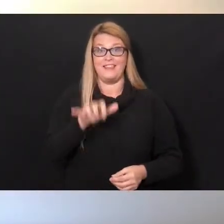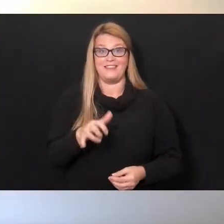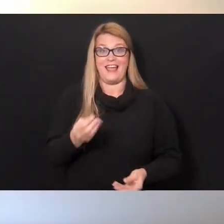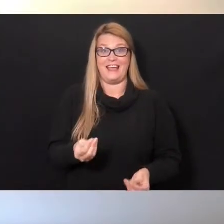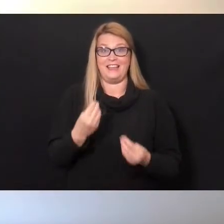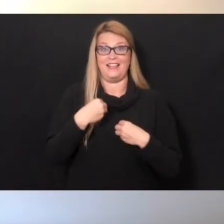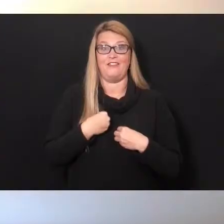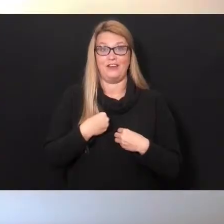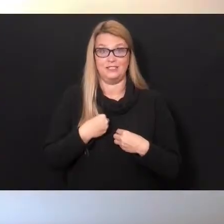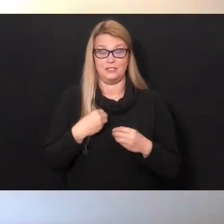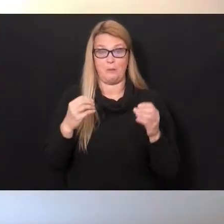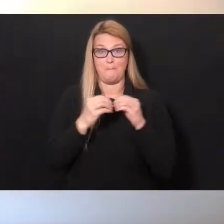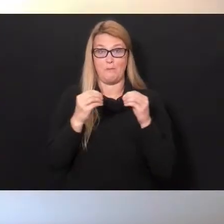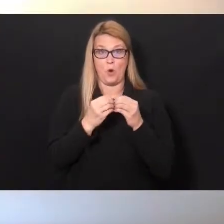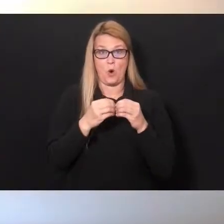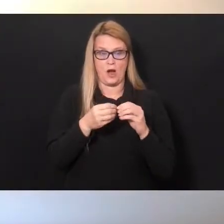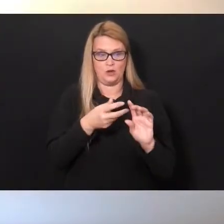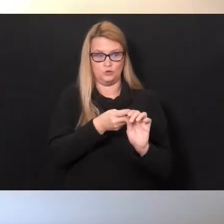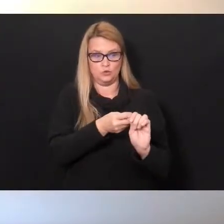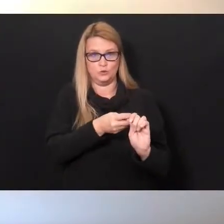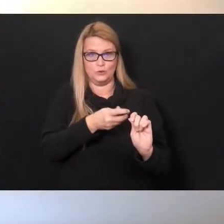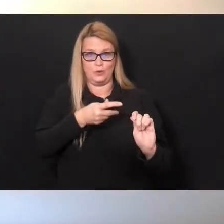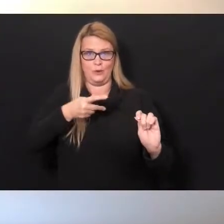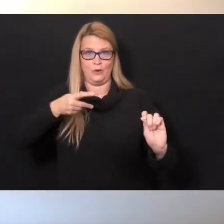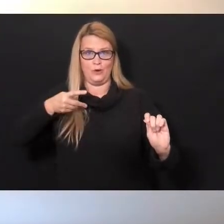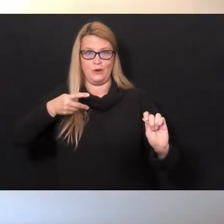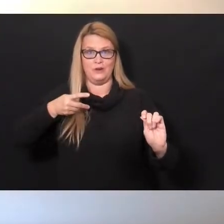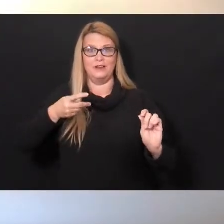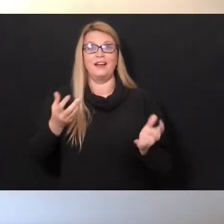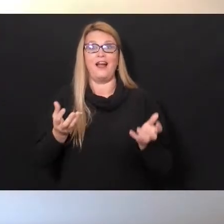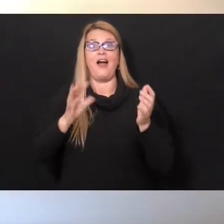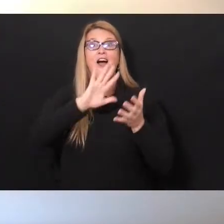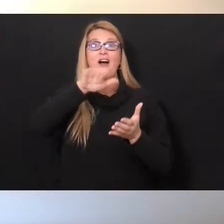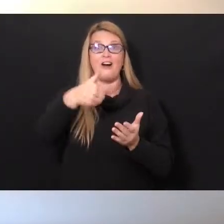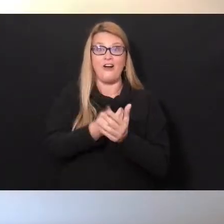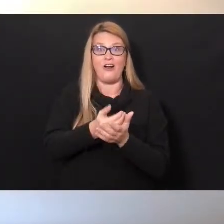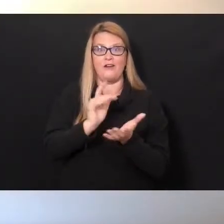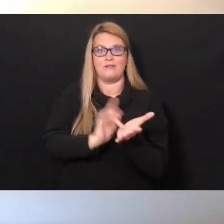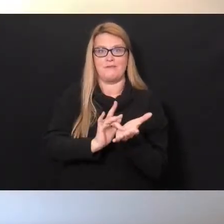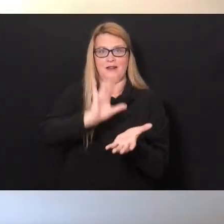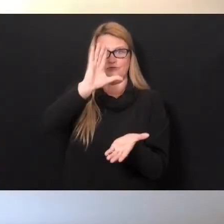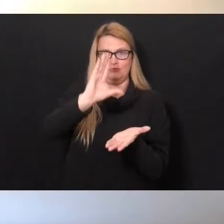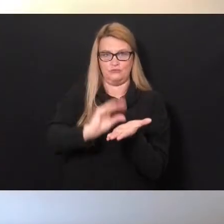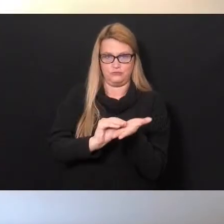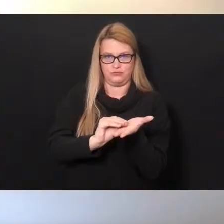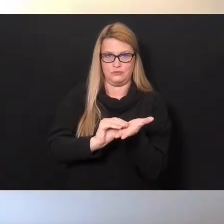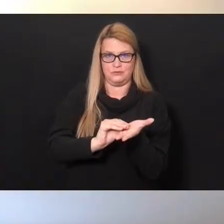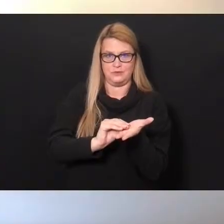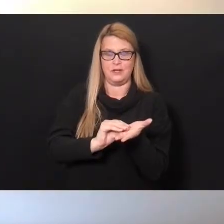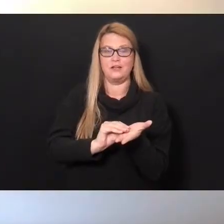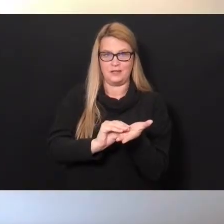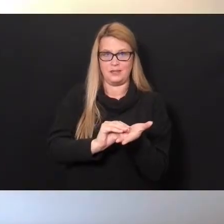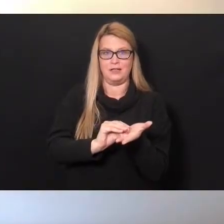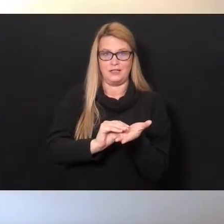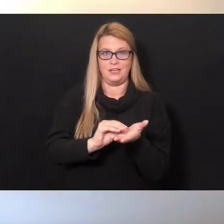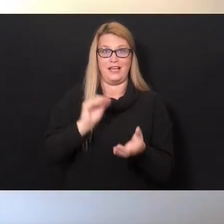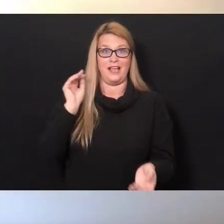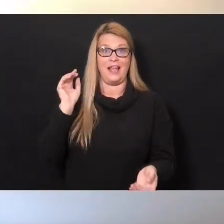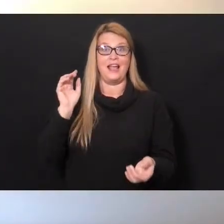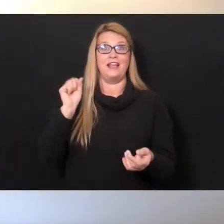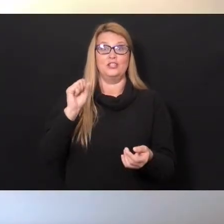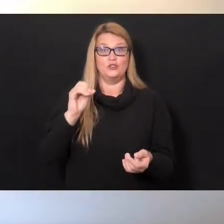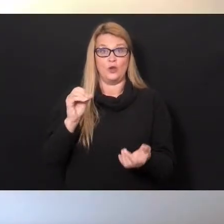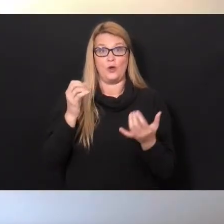to put that additional syringe in the ancillary kit early on until the federal government ancillary kits caught up with